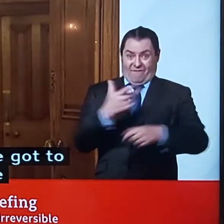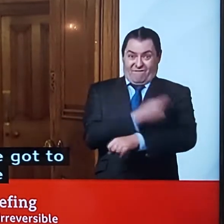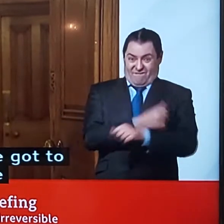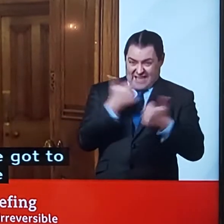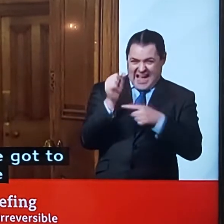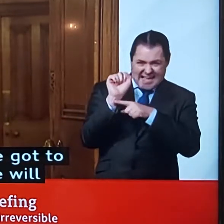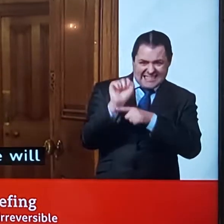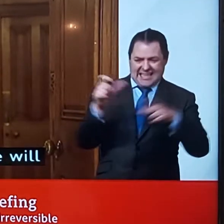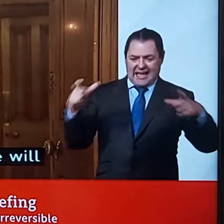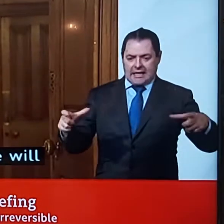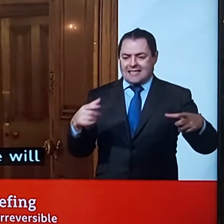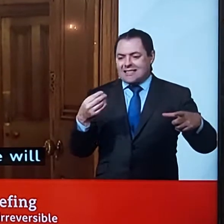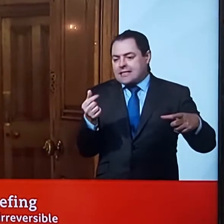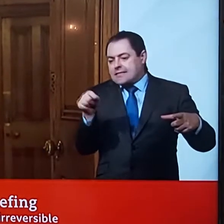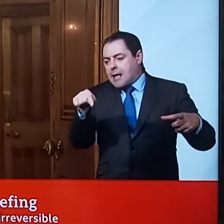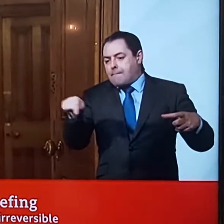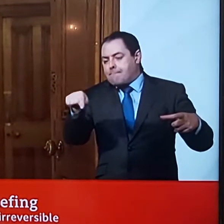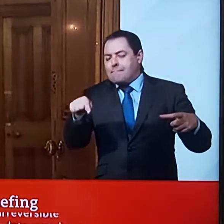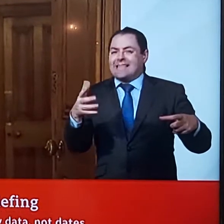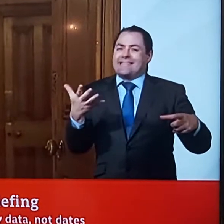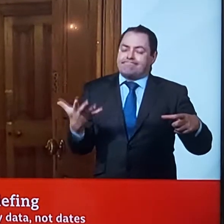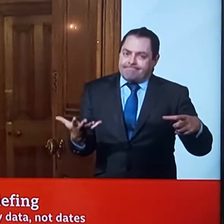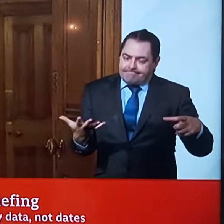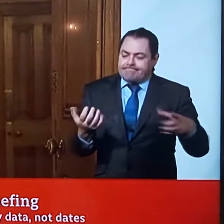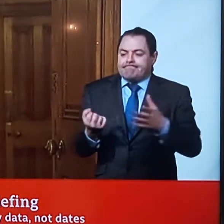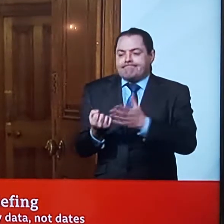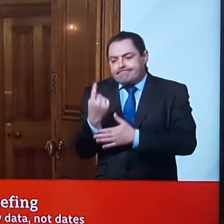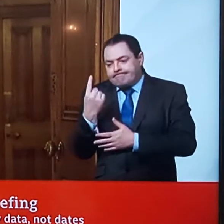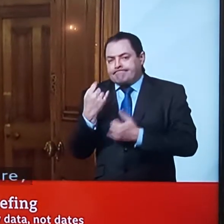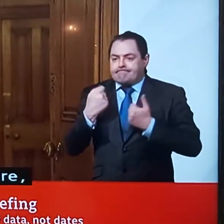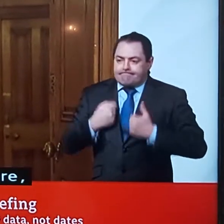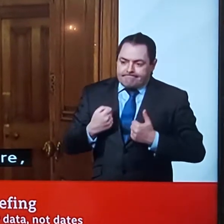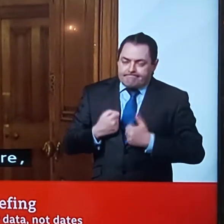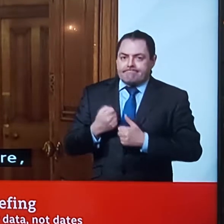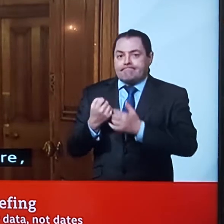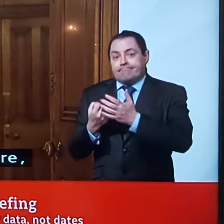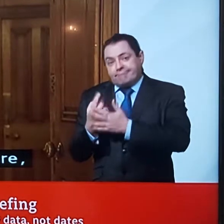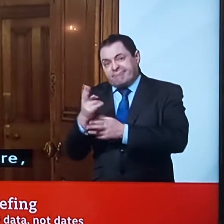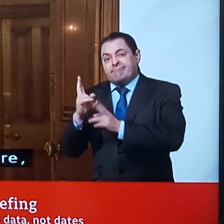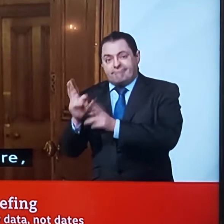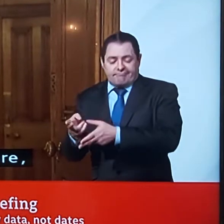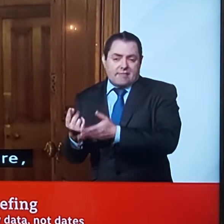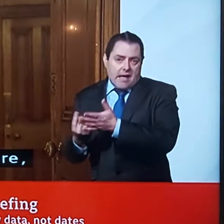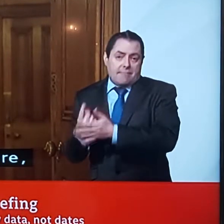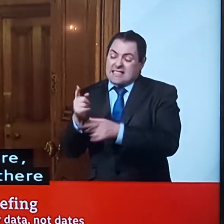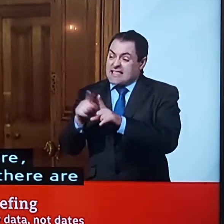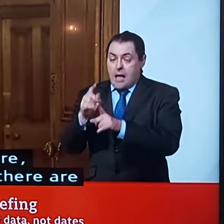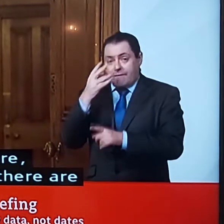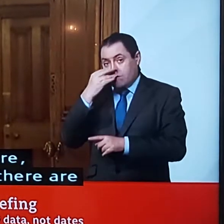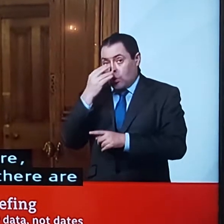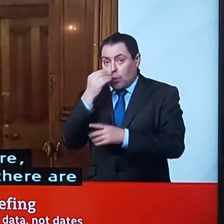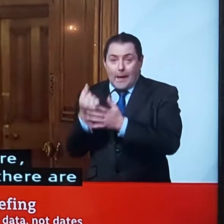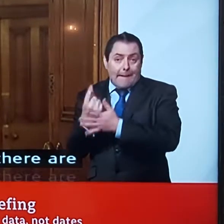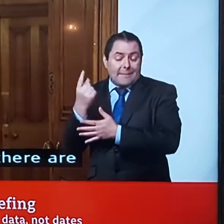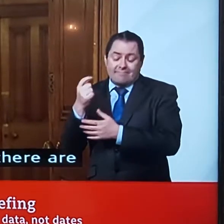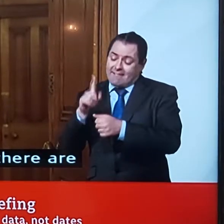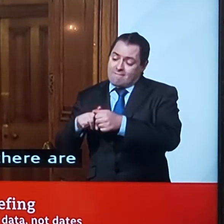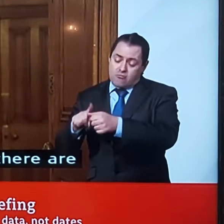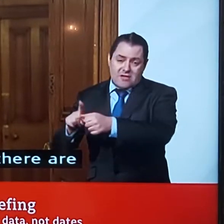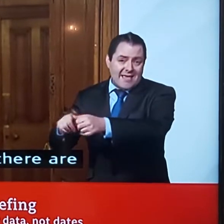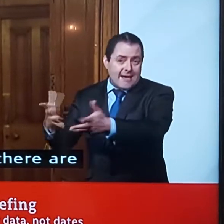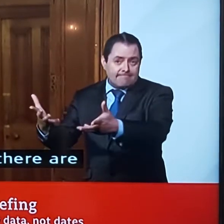every year with flu. Even if we sustain the lockdown indefinitely, which would